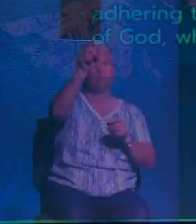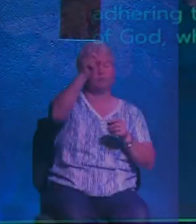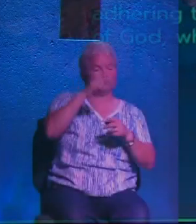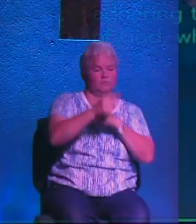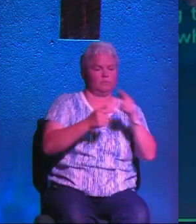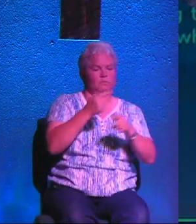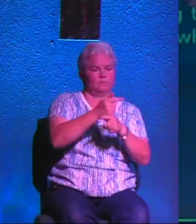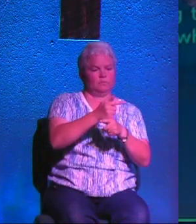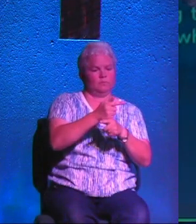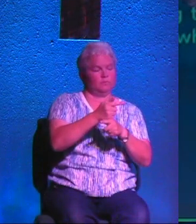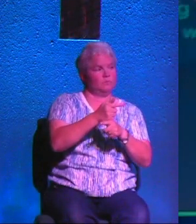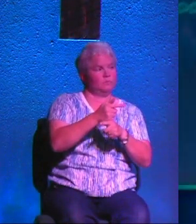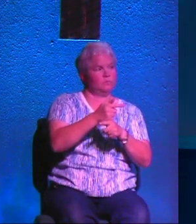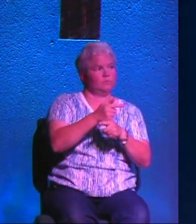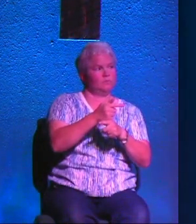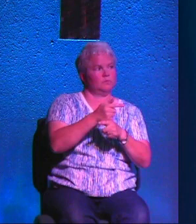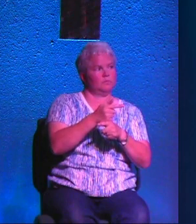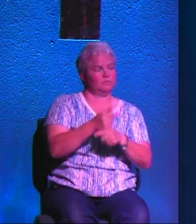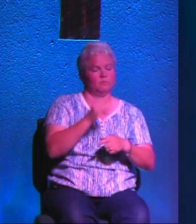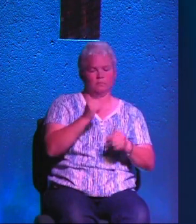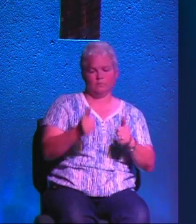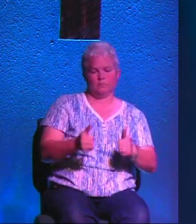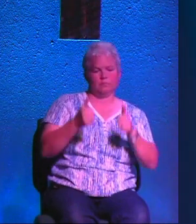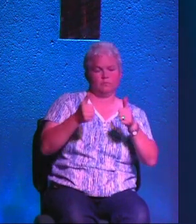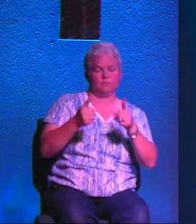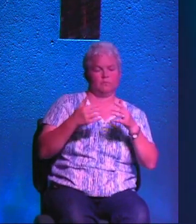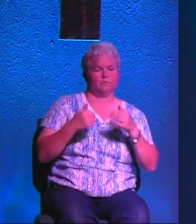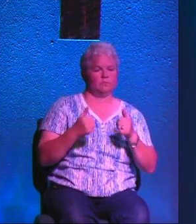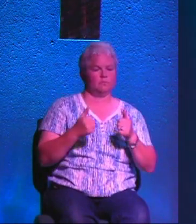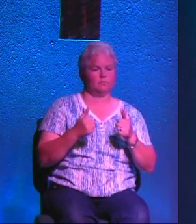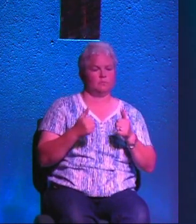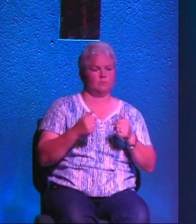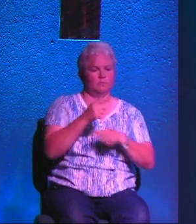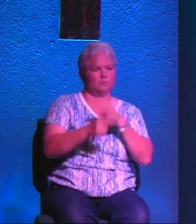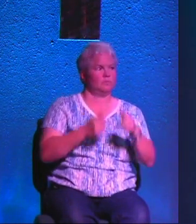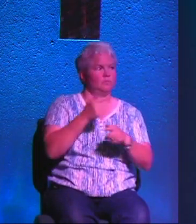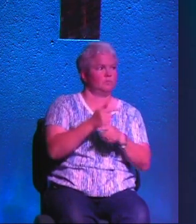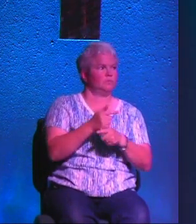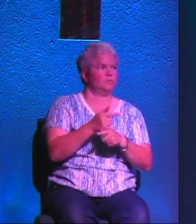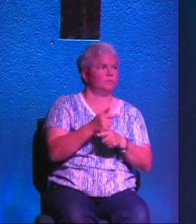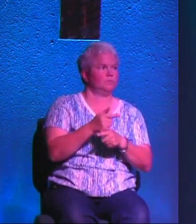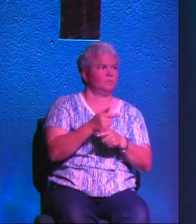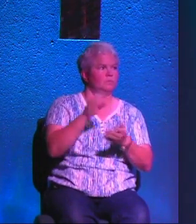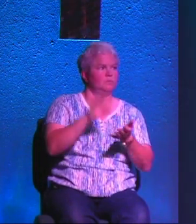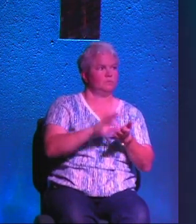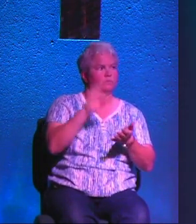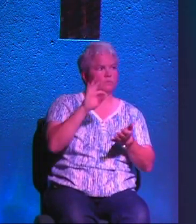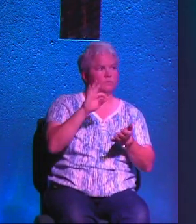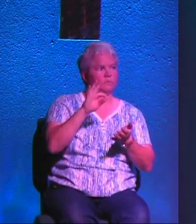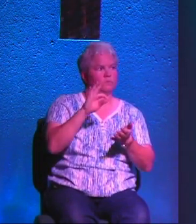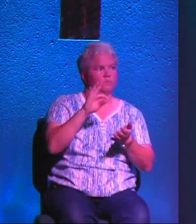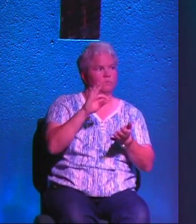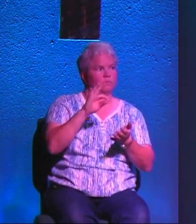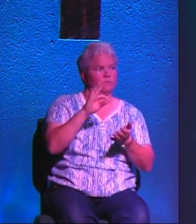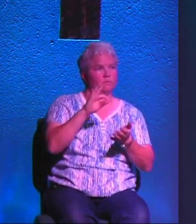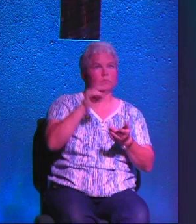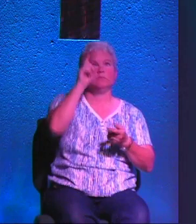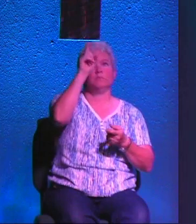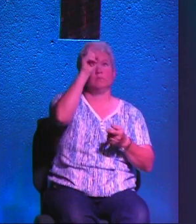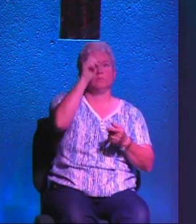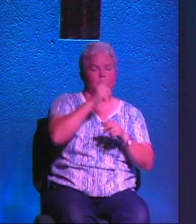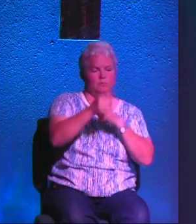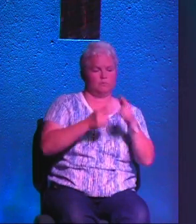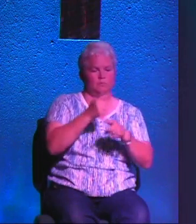his righteousness that I am to live my life. His righteousness, by and through him,